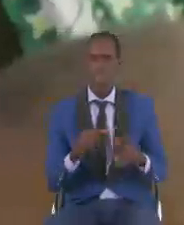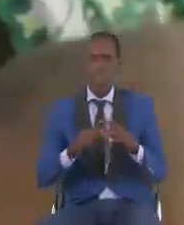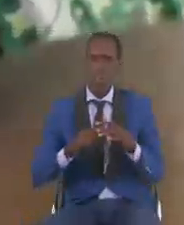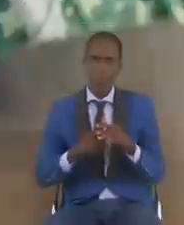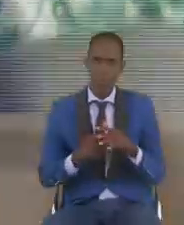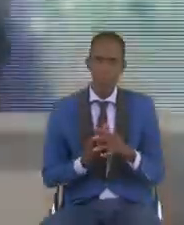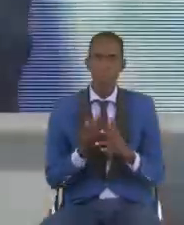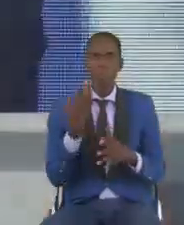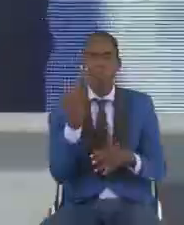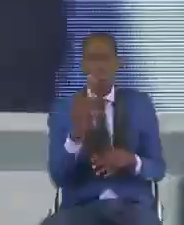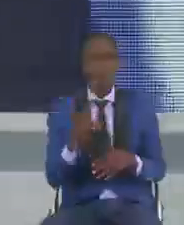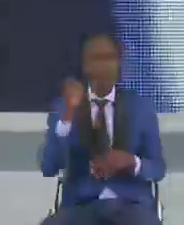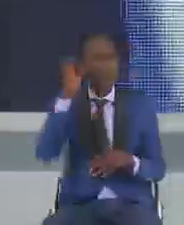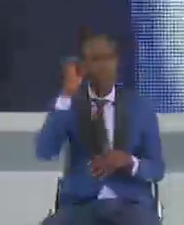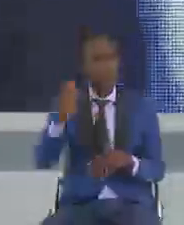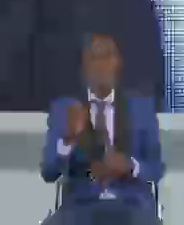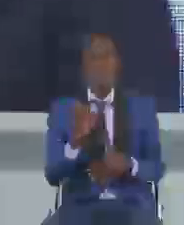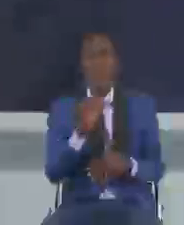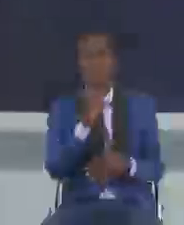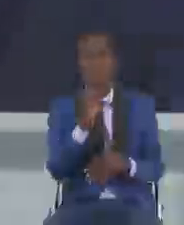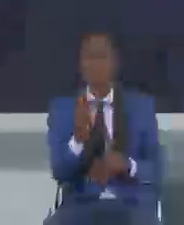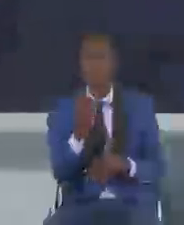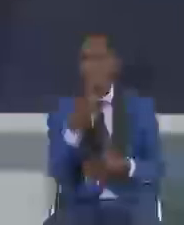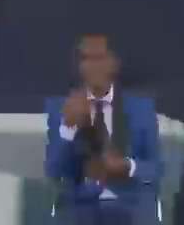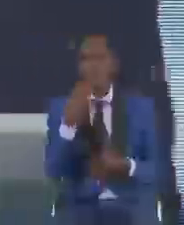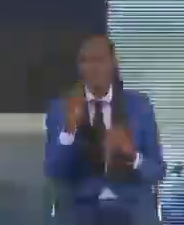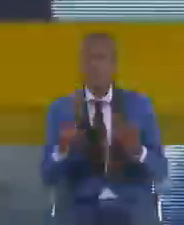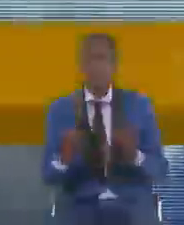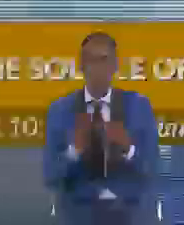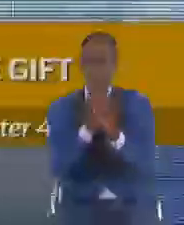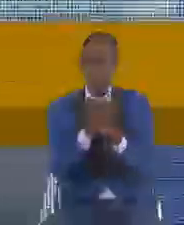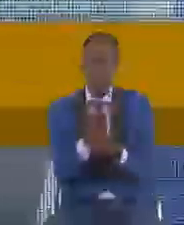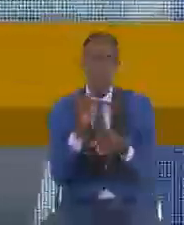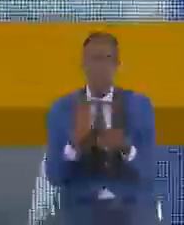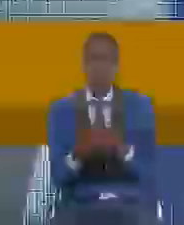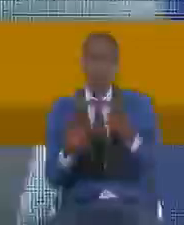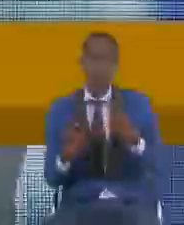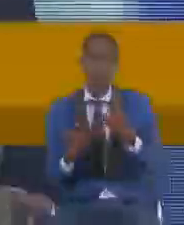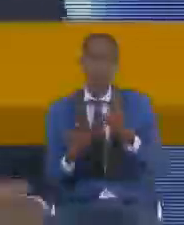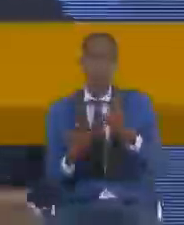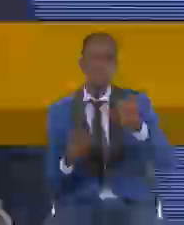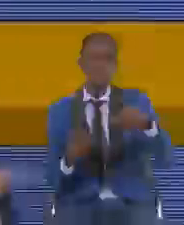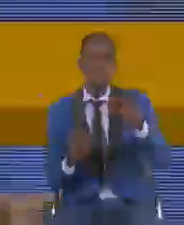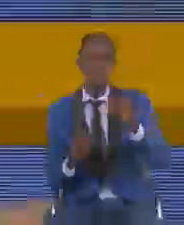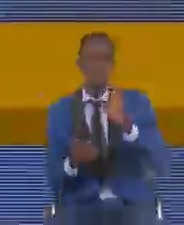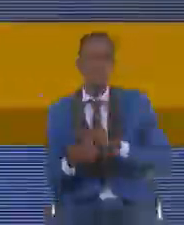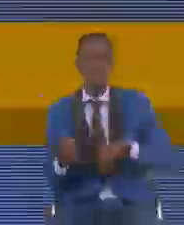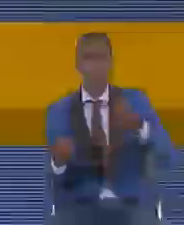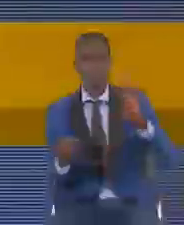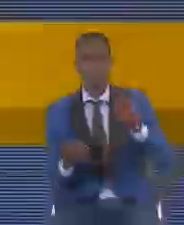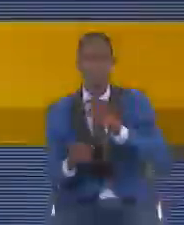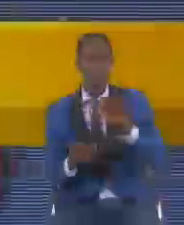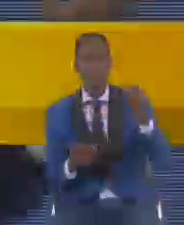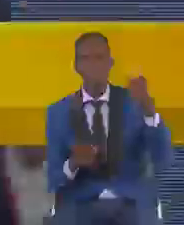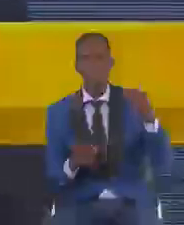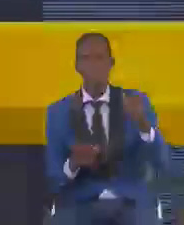his unspeakable gift. Look at John chapter 4, verse 10. It says, John answered,